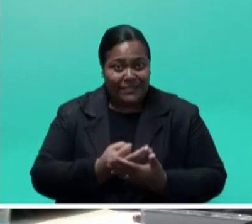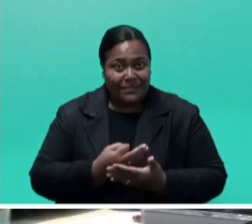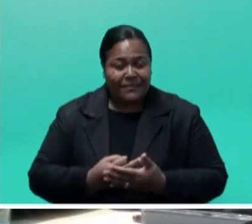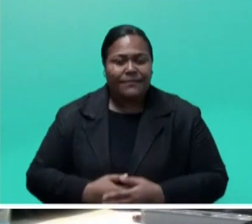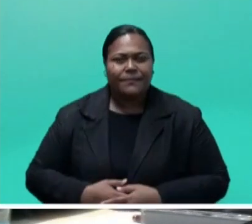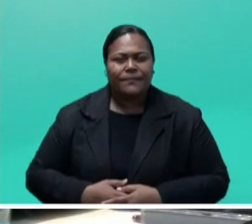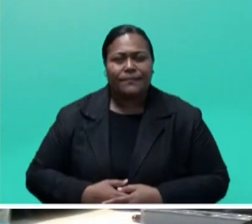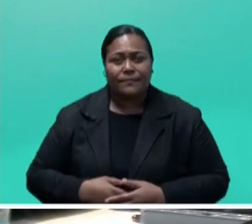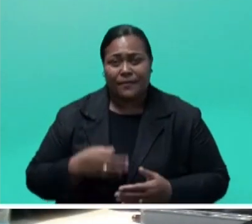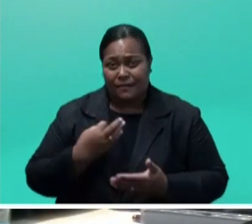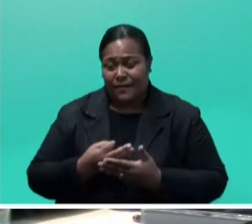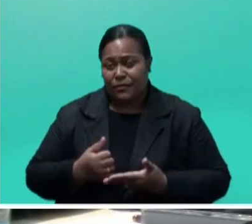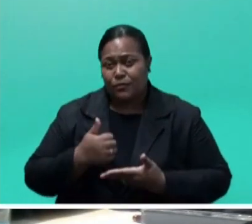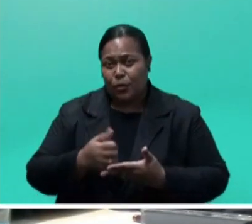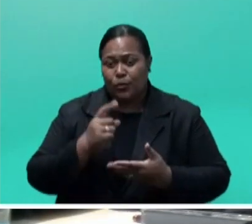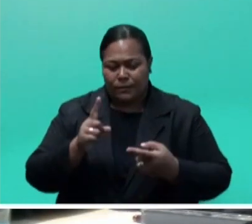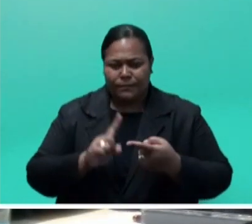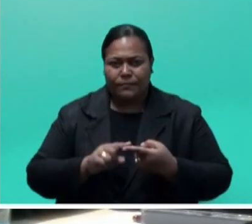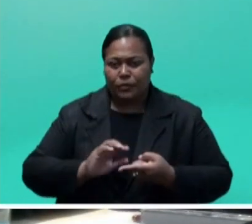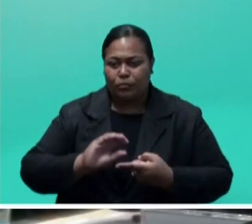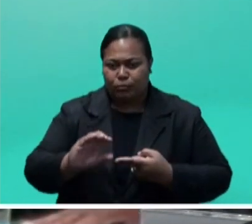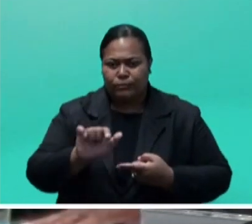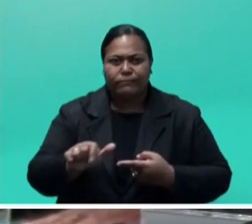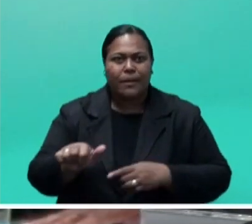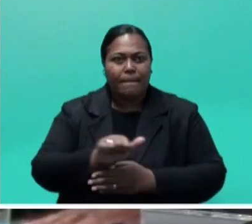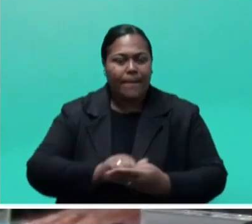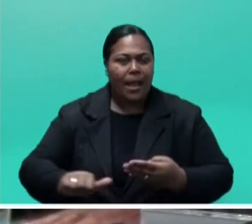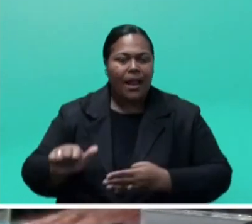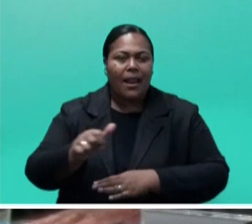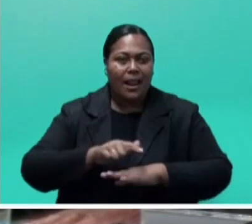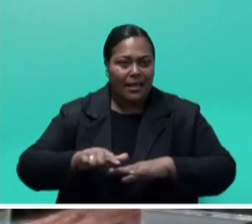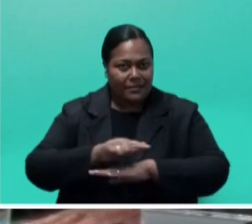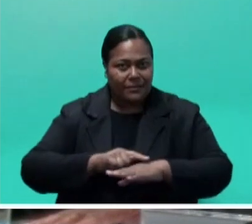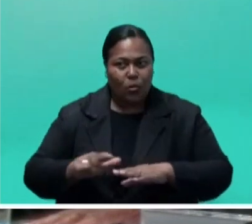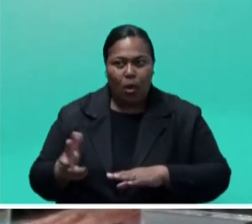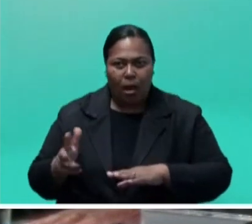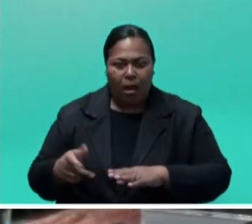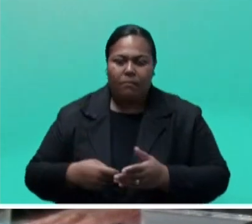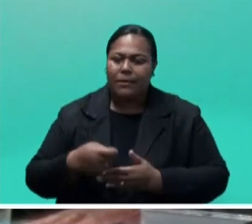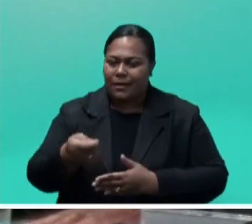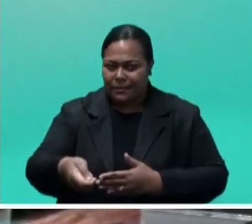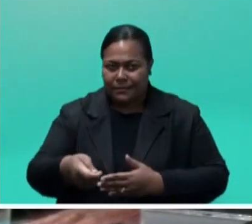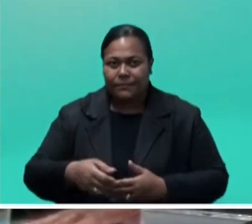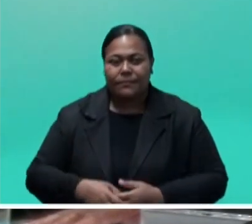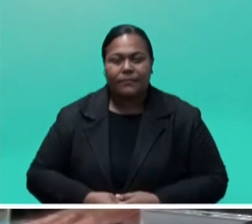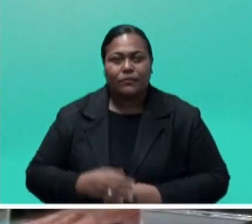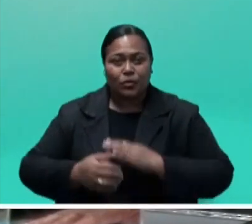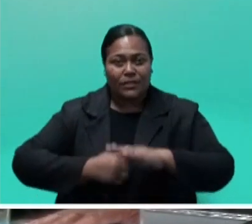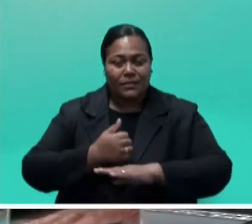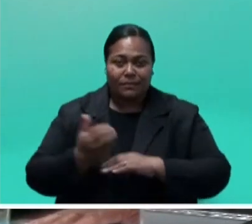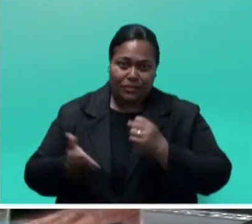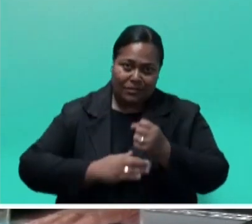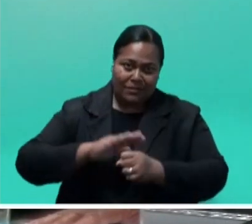the grant assistance for land acquisition and lease renewals to establish cane farms. Mr.